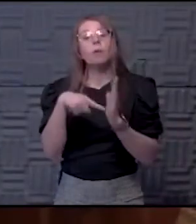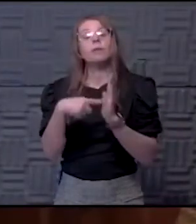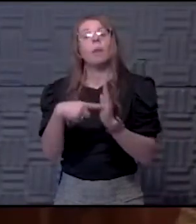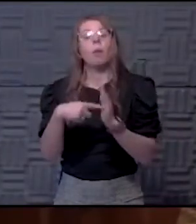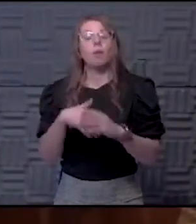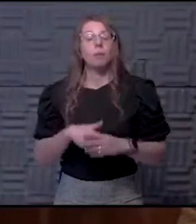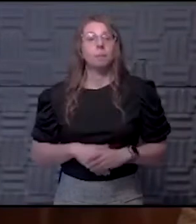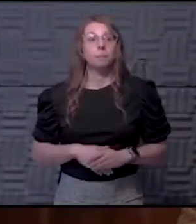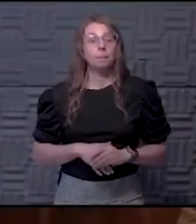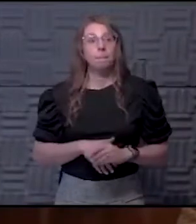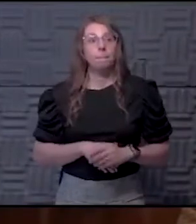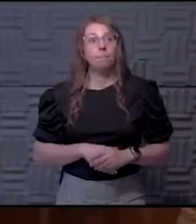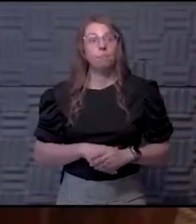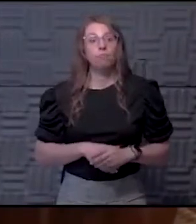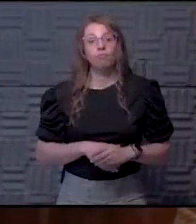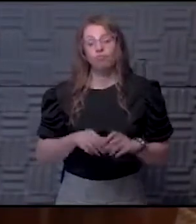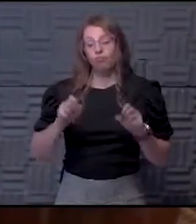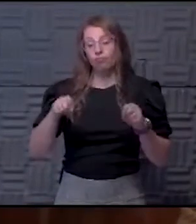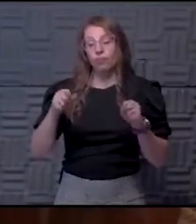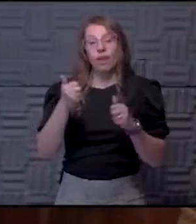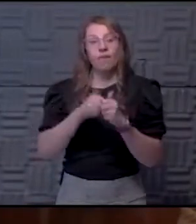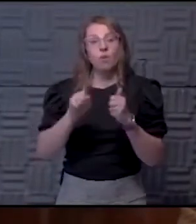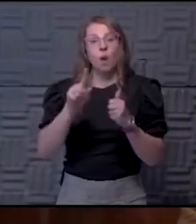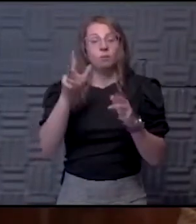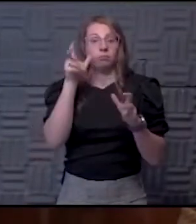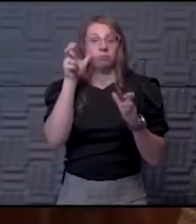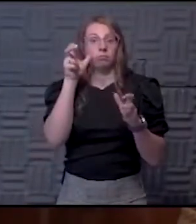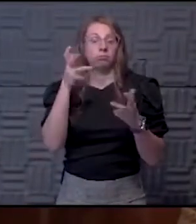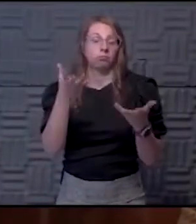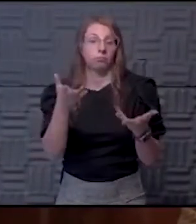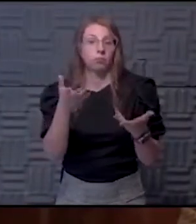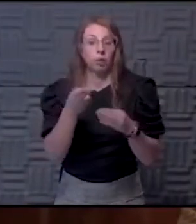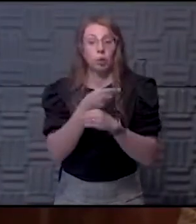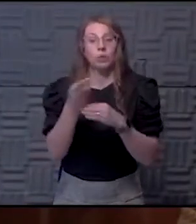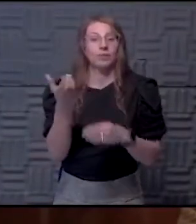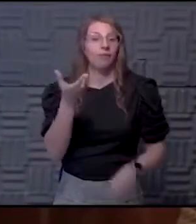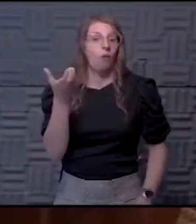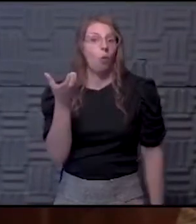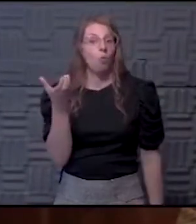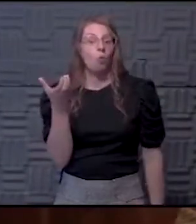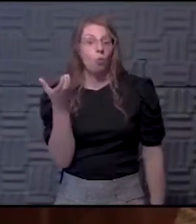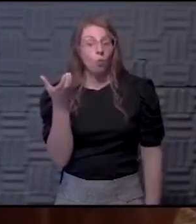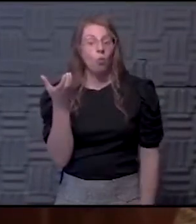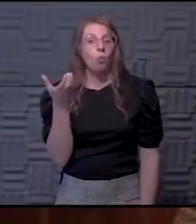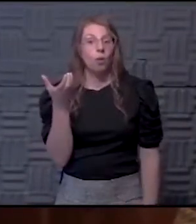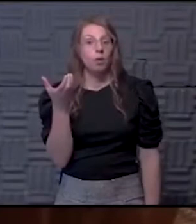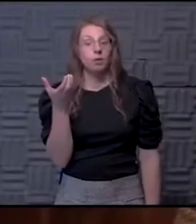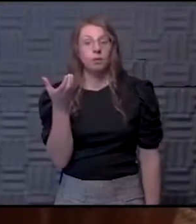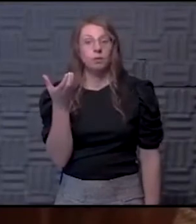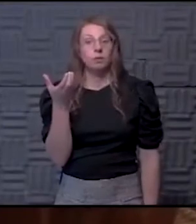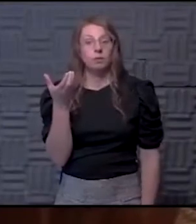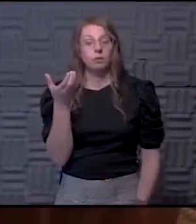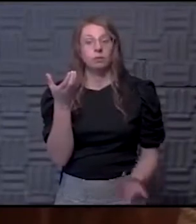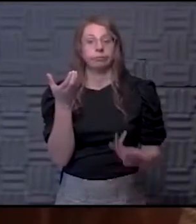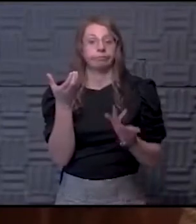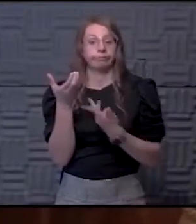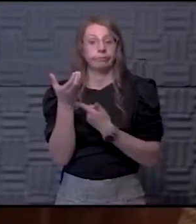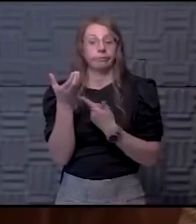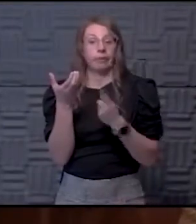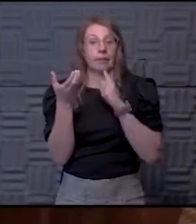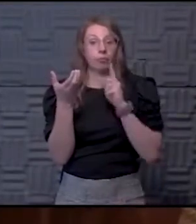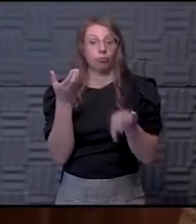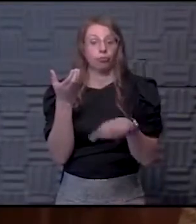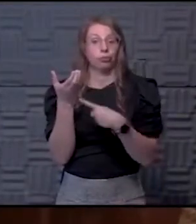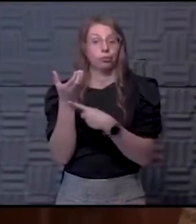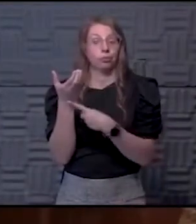example, probably everybody listening to me uses a cell phone. You can't answer the question for me of